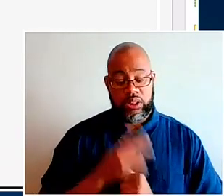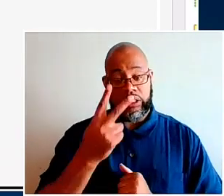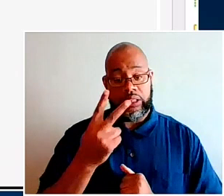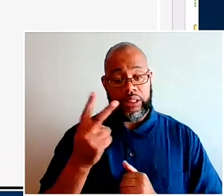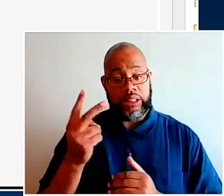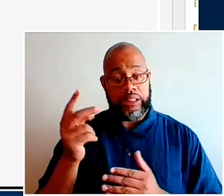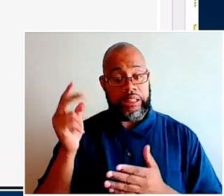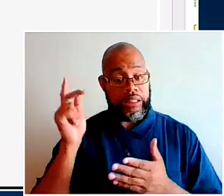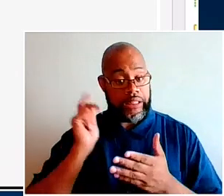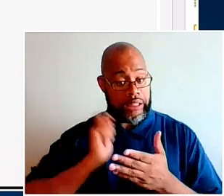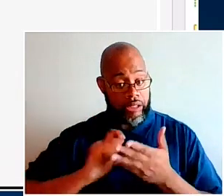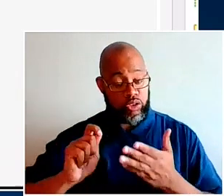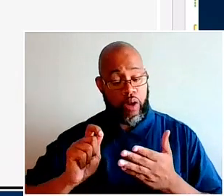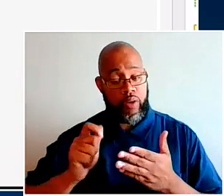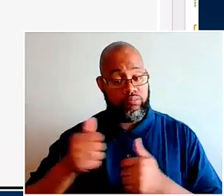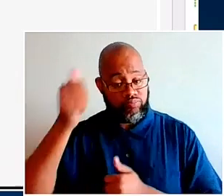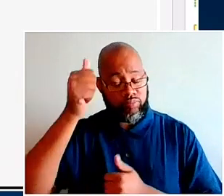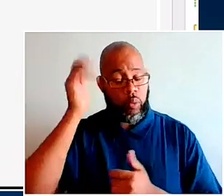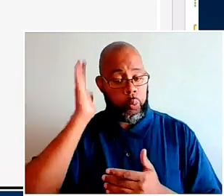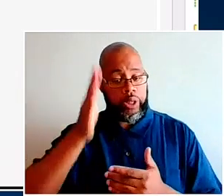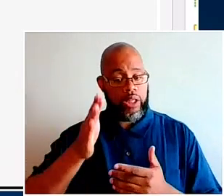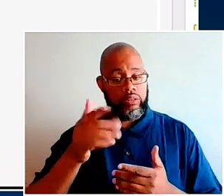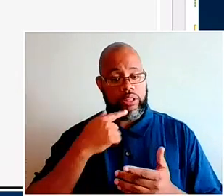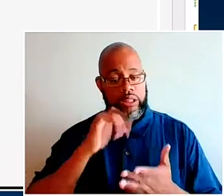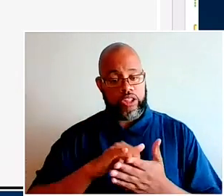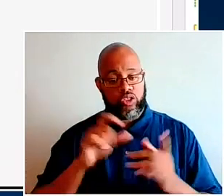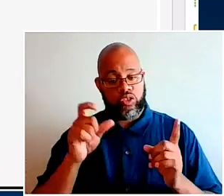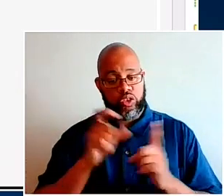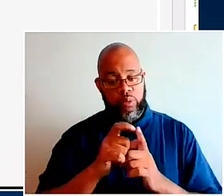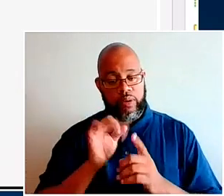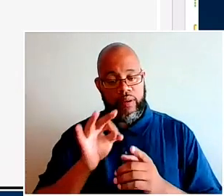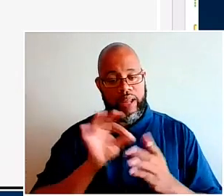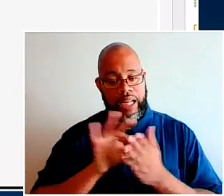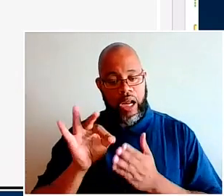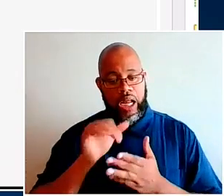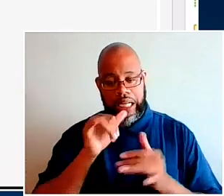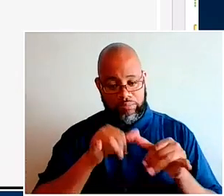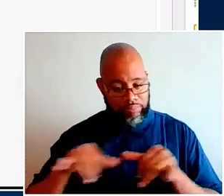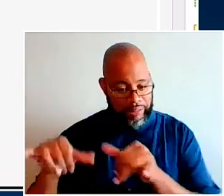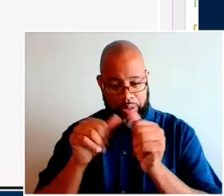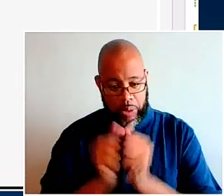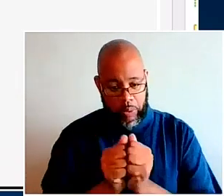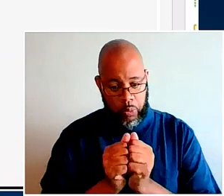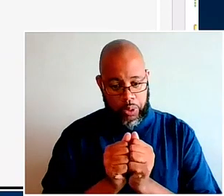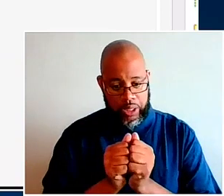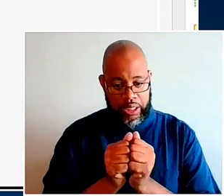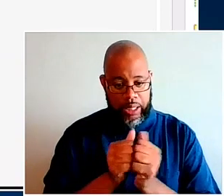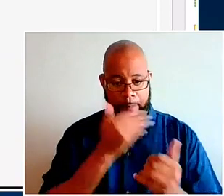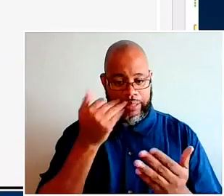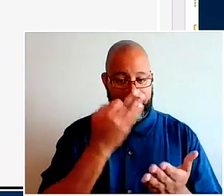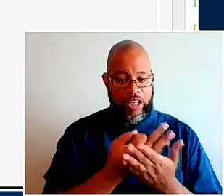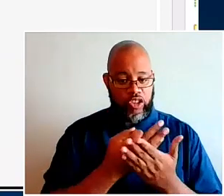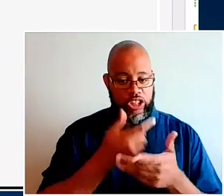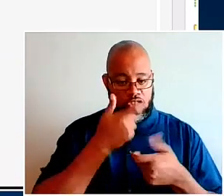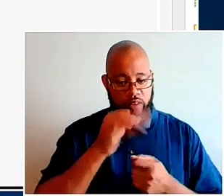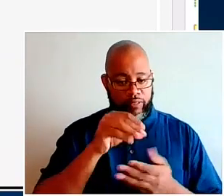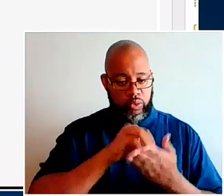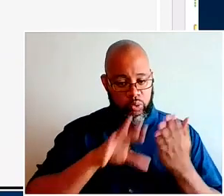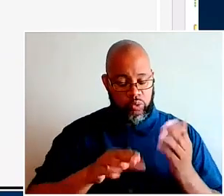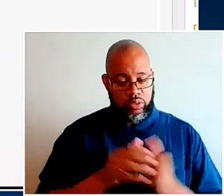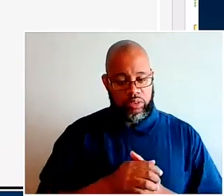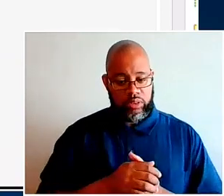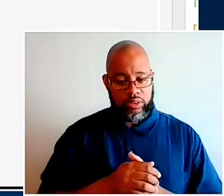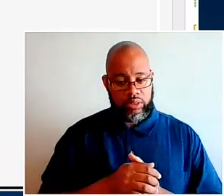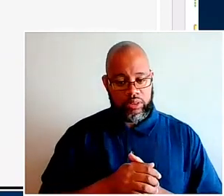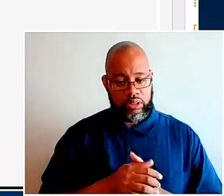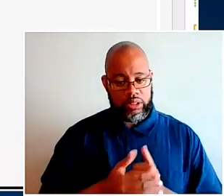secretary shall presume that the terms of accounts are not inconsistent with the best financial interests of students opening them if